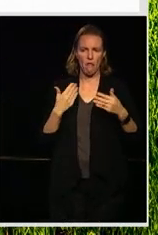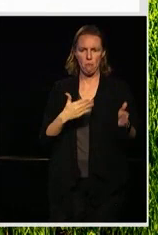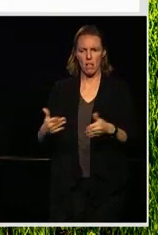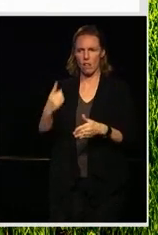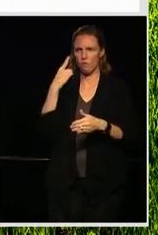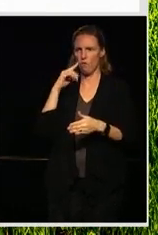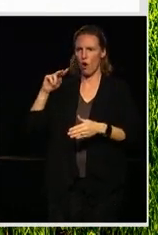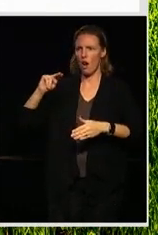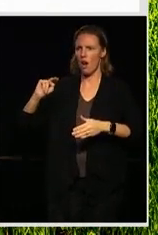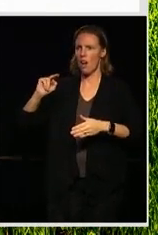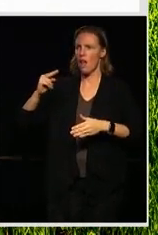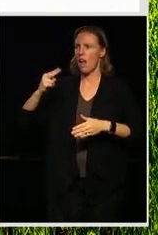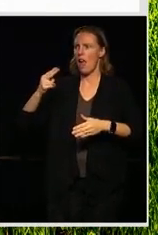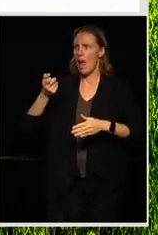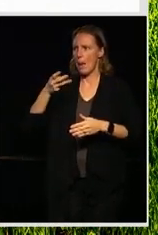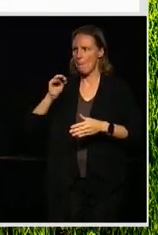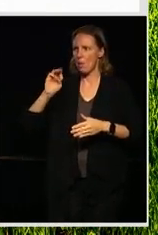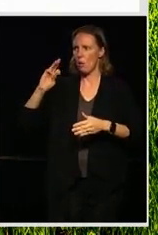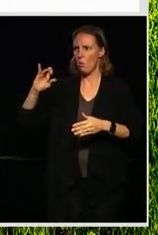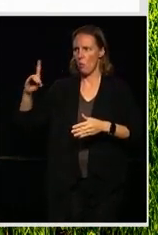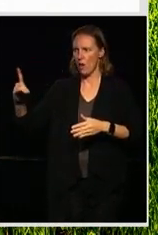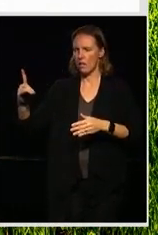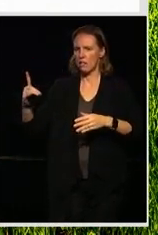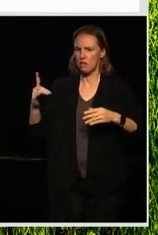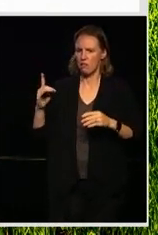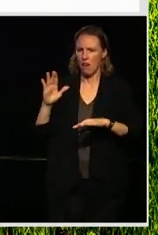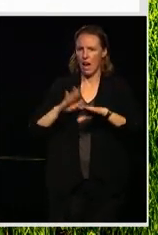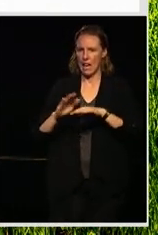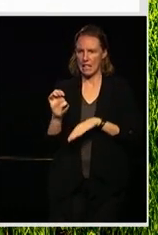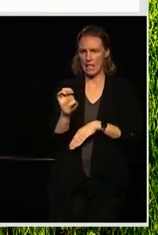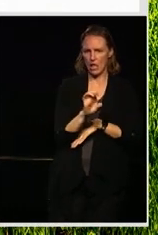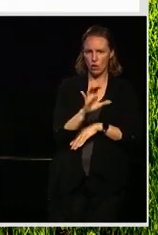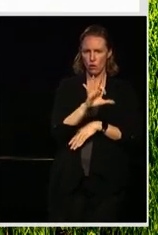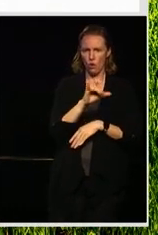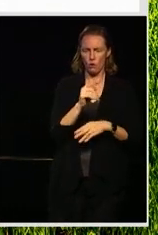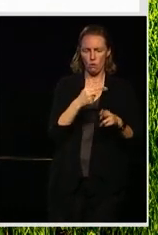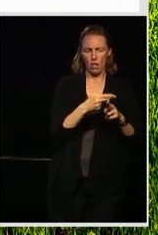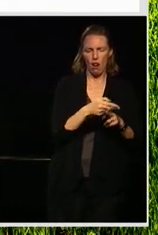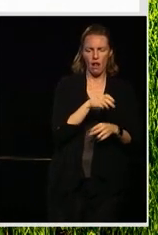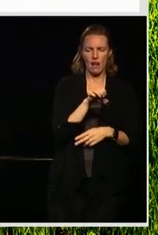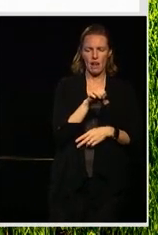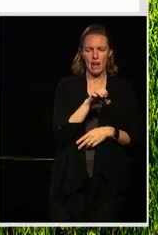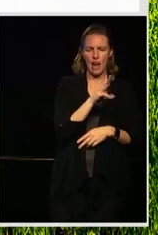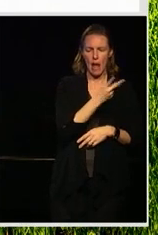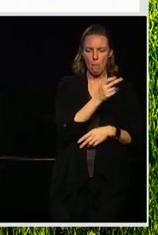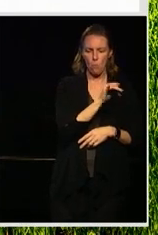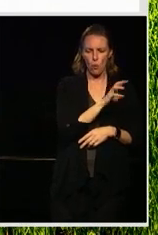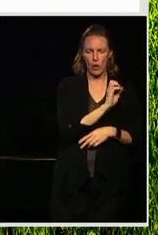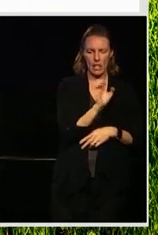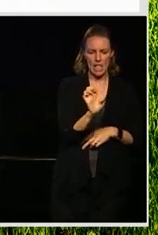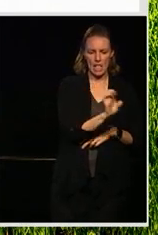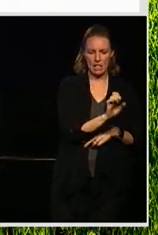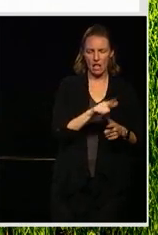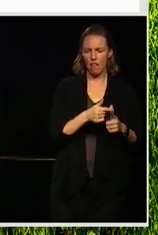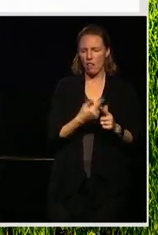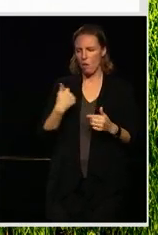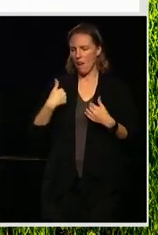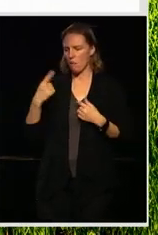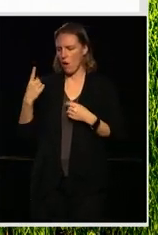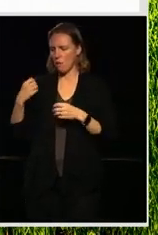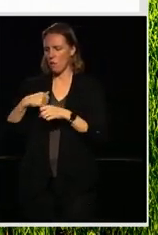Hempwood facility on the East Coast, we call Hempwood East. We have Hempwood West that we're working towards in